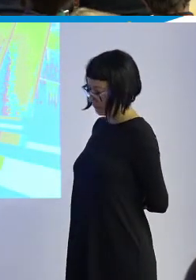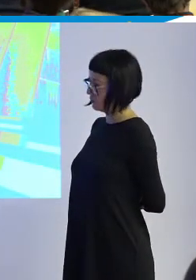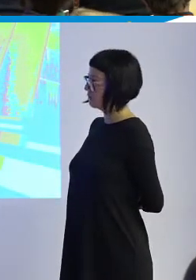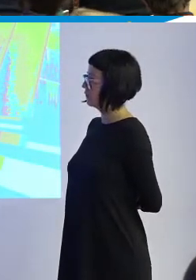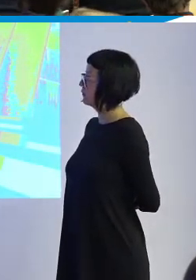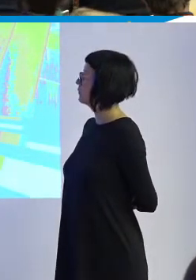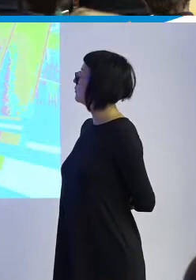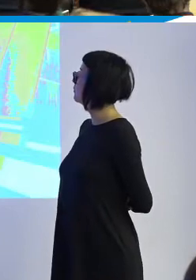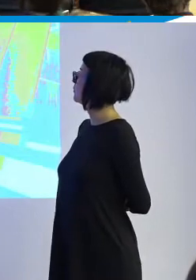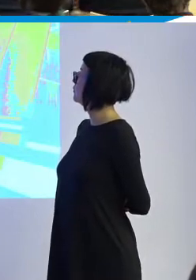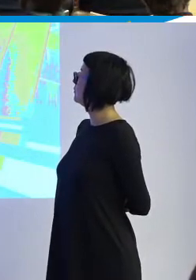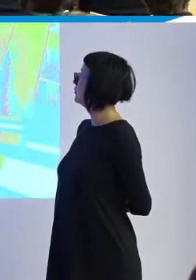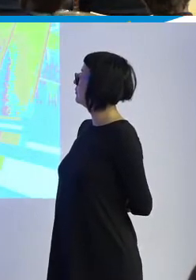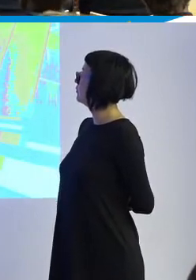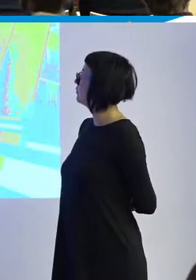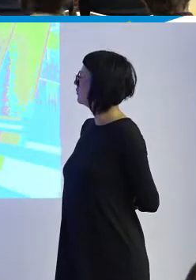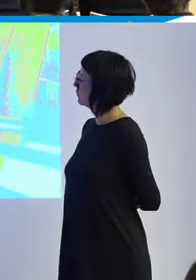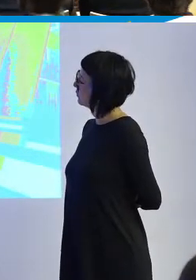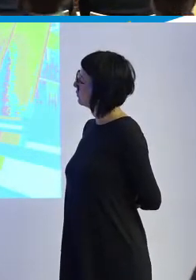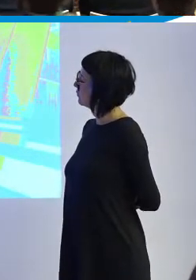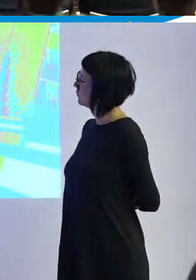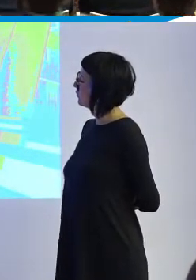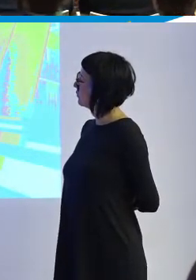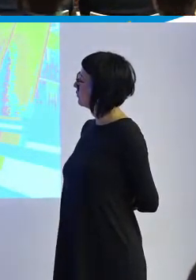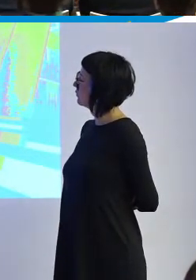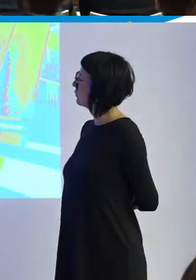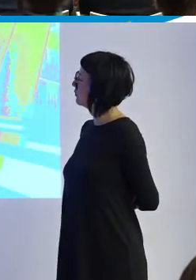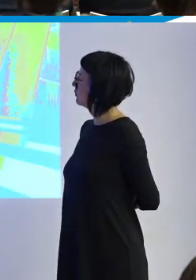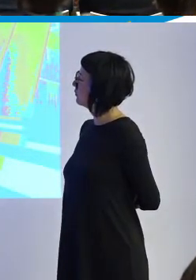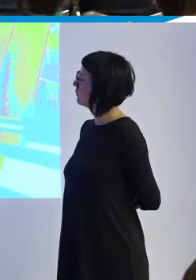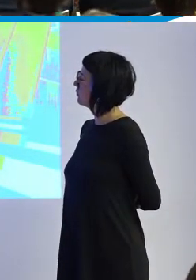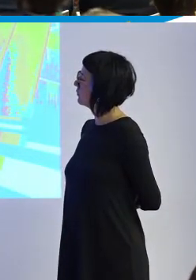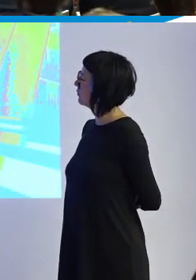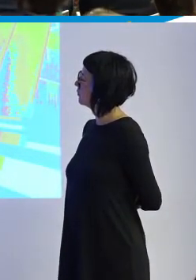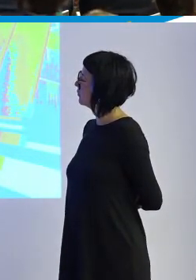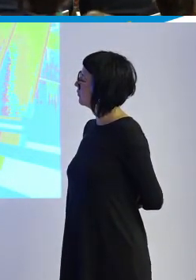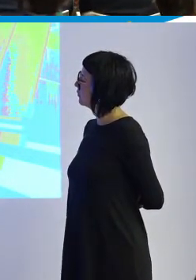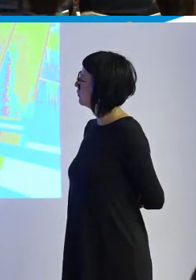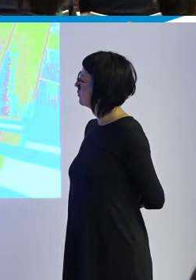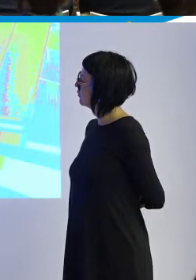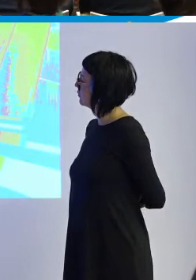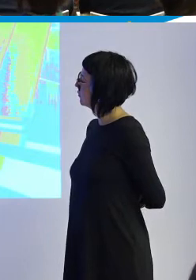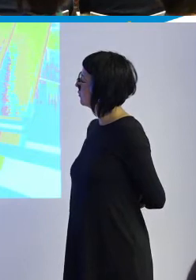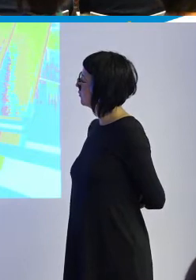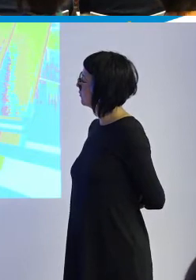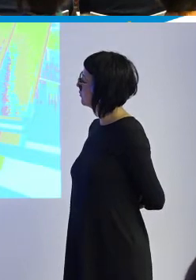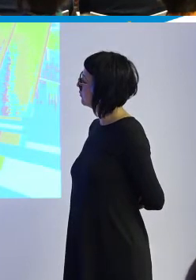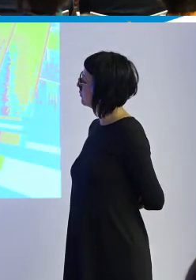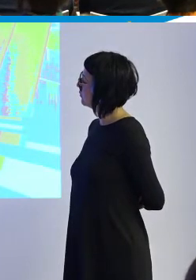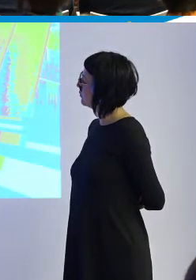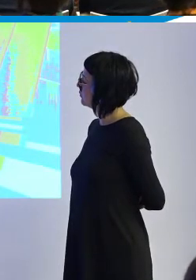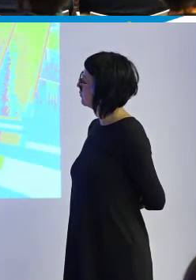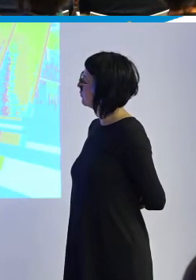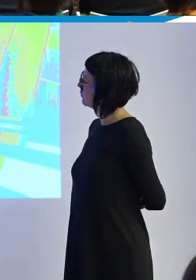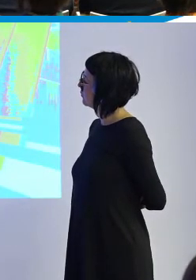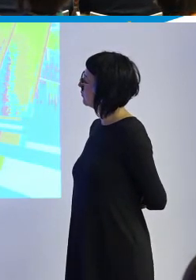until now there have been many cases where the residents relied completely on the robot itself this was a problem because it lessened opportunities for